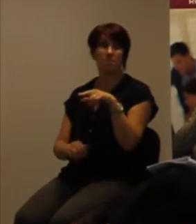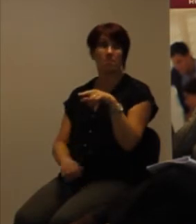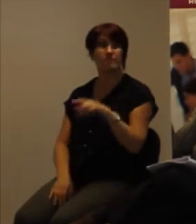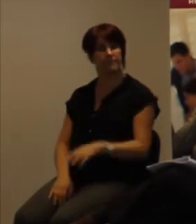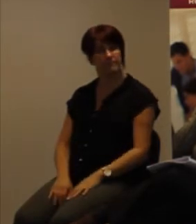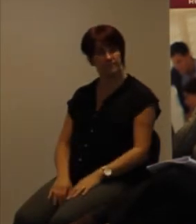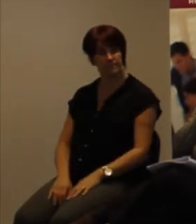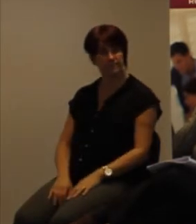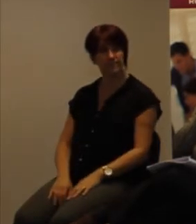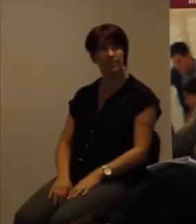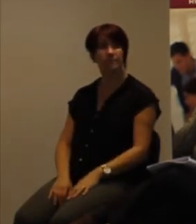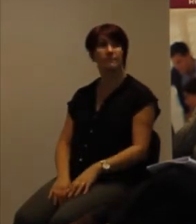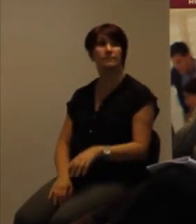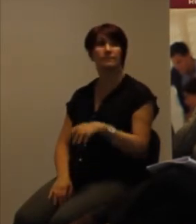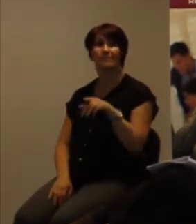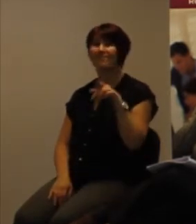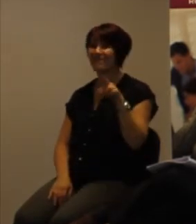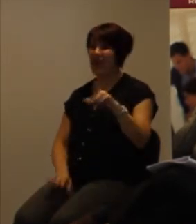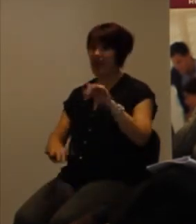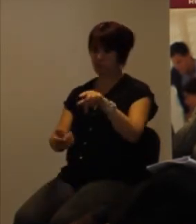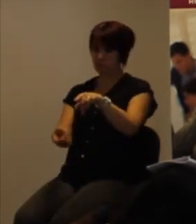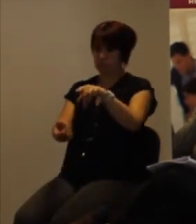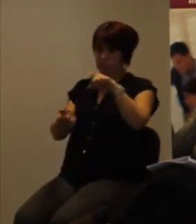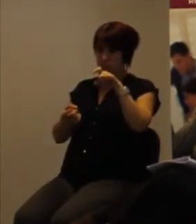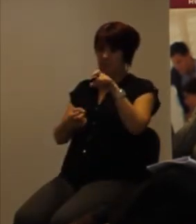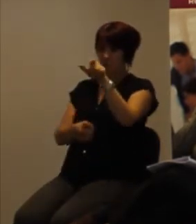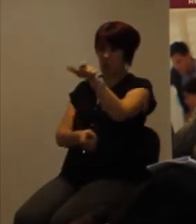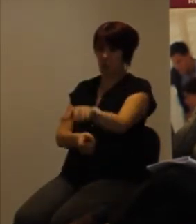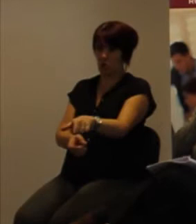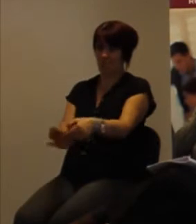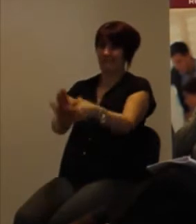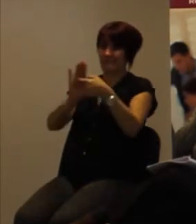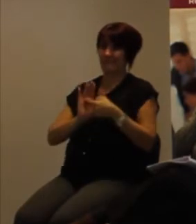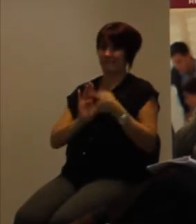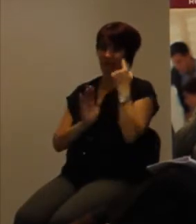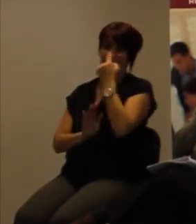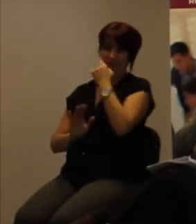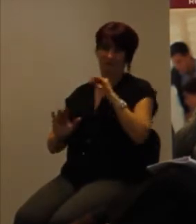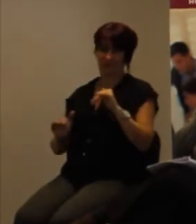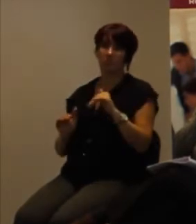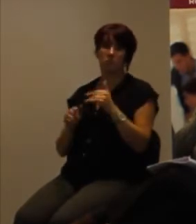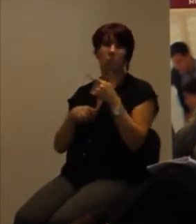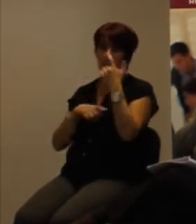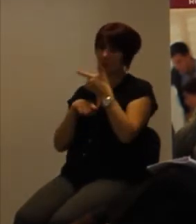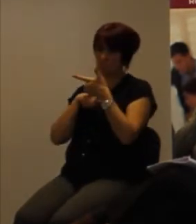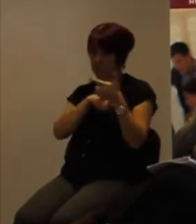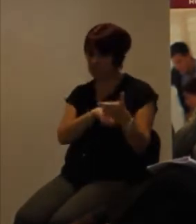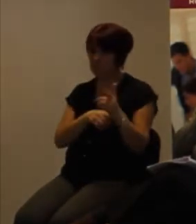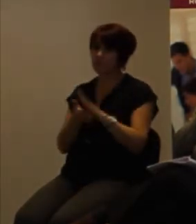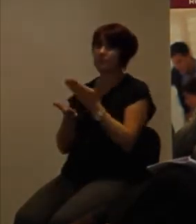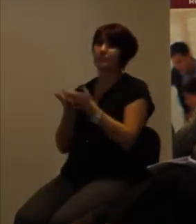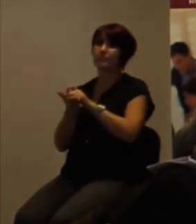So how we capture it. This is about the evidence, how the learner presents their evidence. Again, Braille.